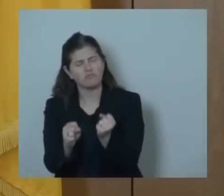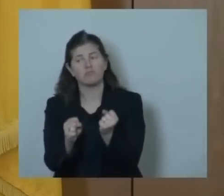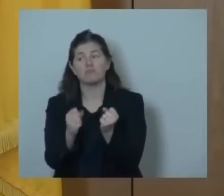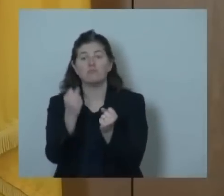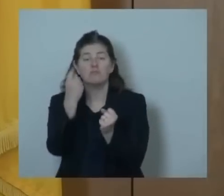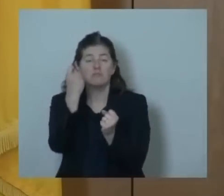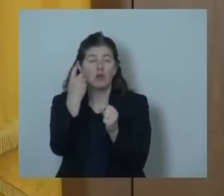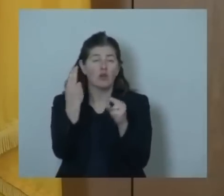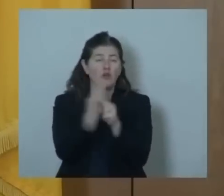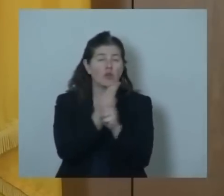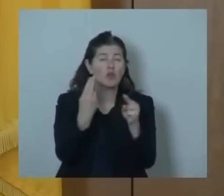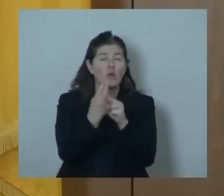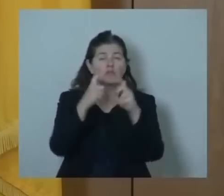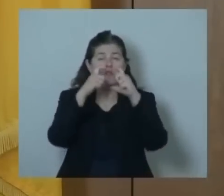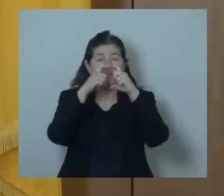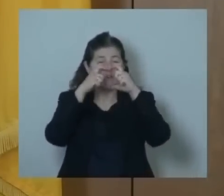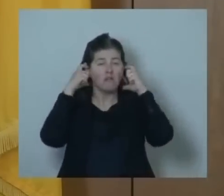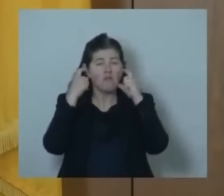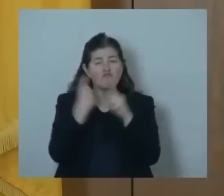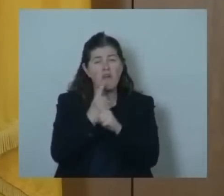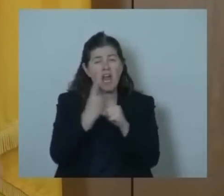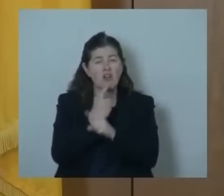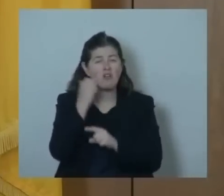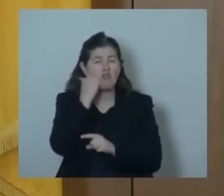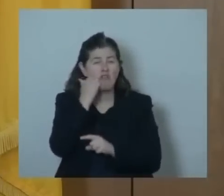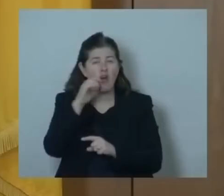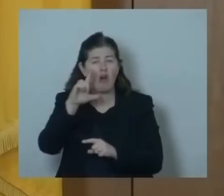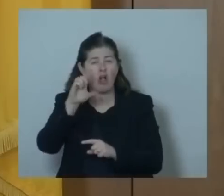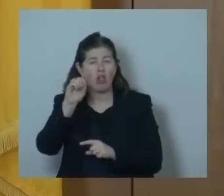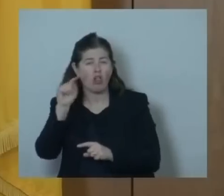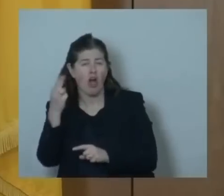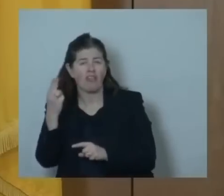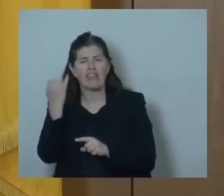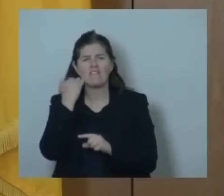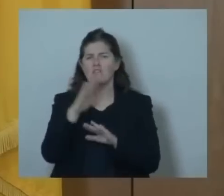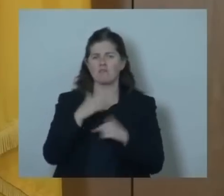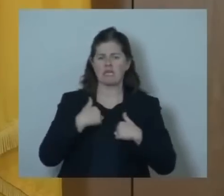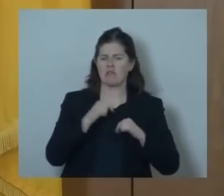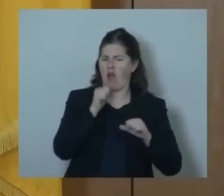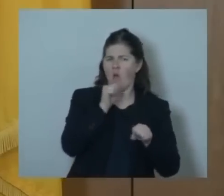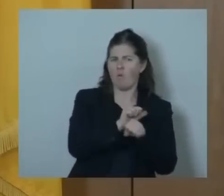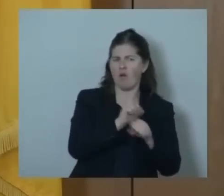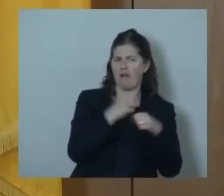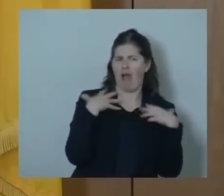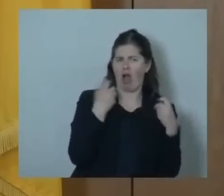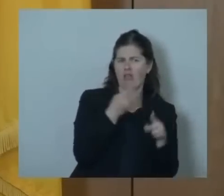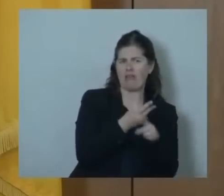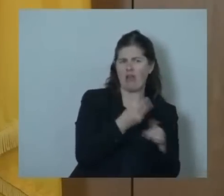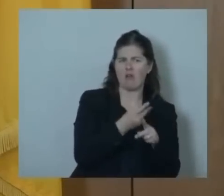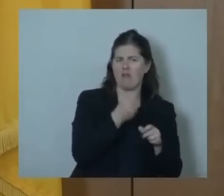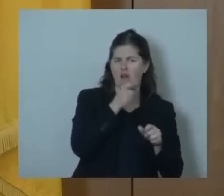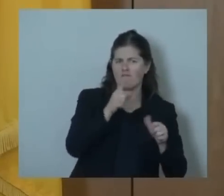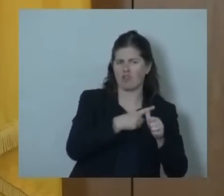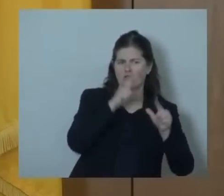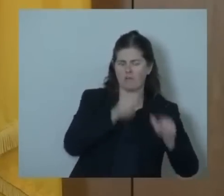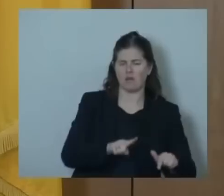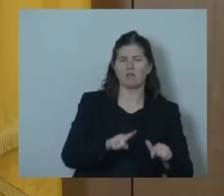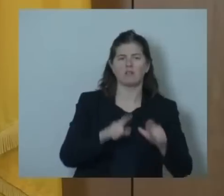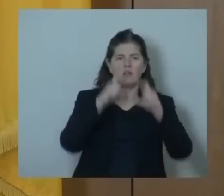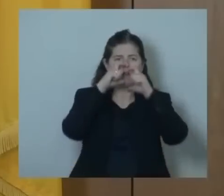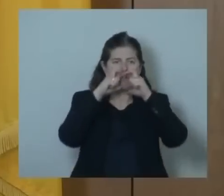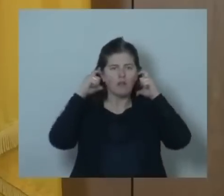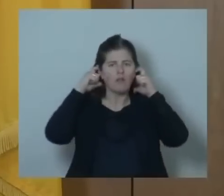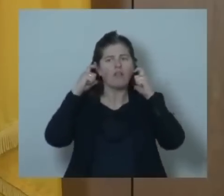wear non-medical masks if you're in a non-healthcare, non-first responder environment, because it slows